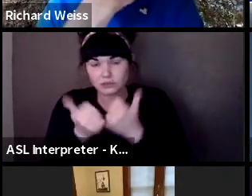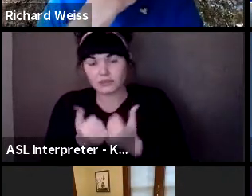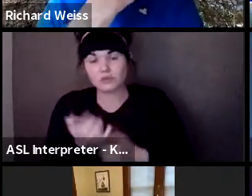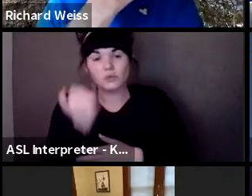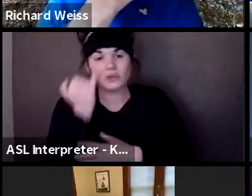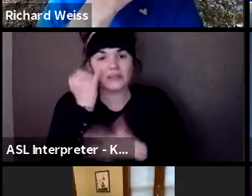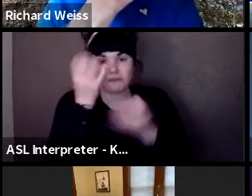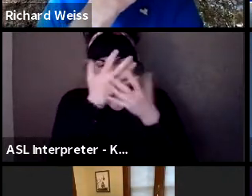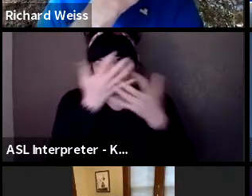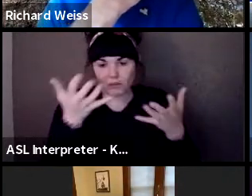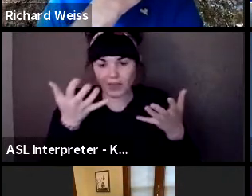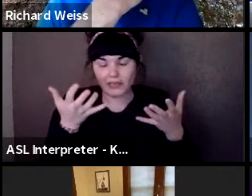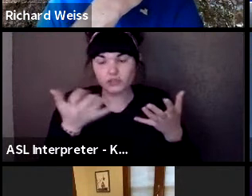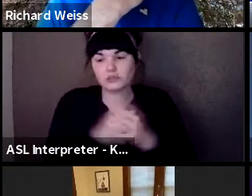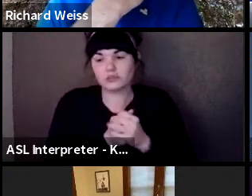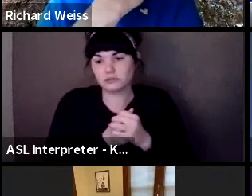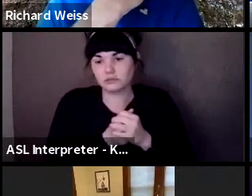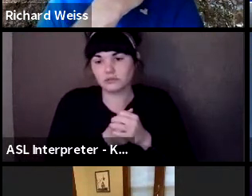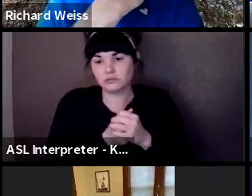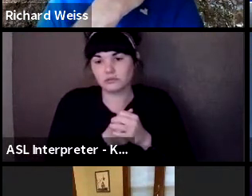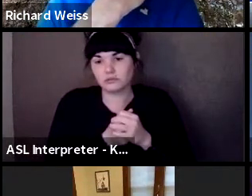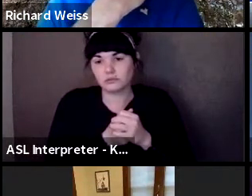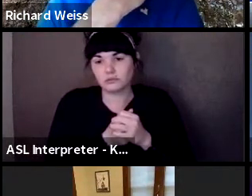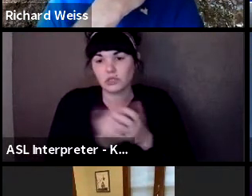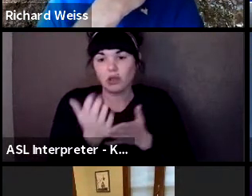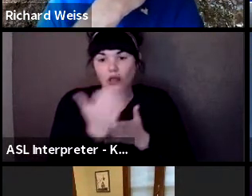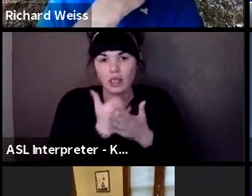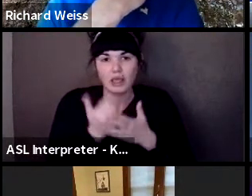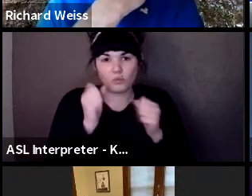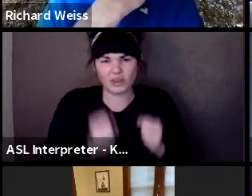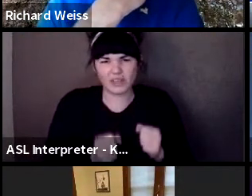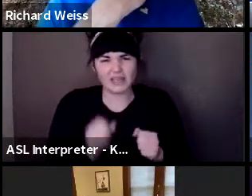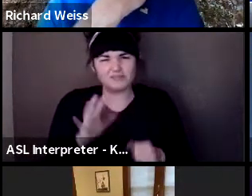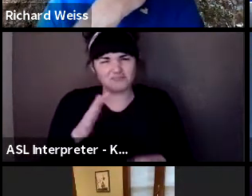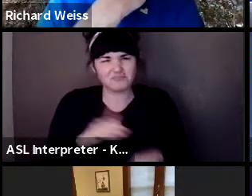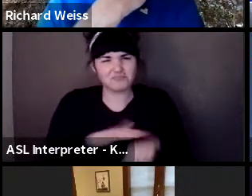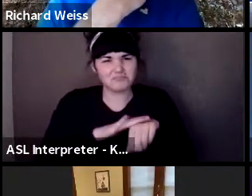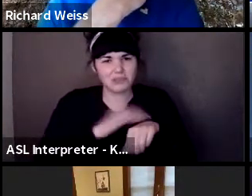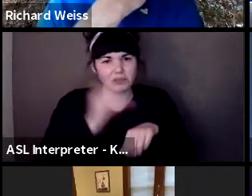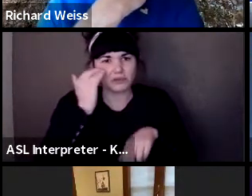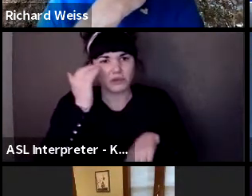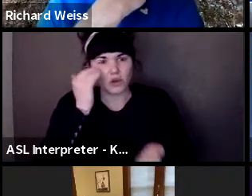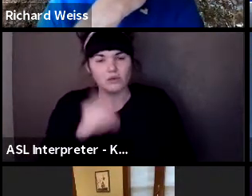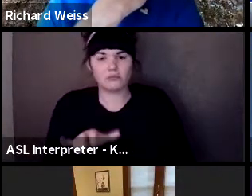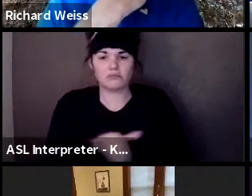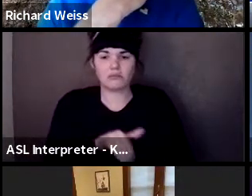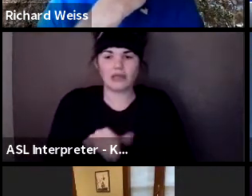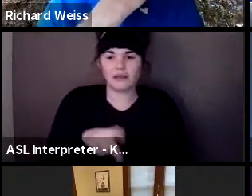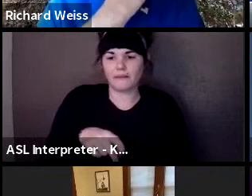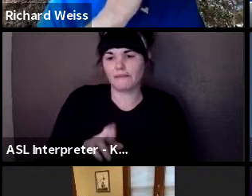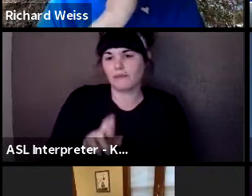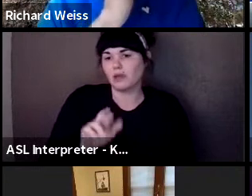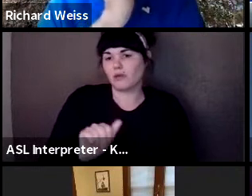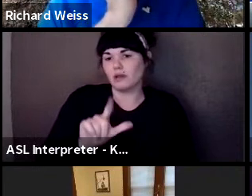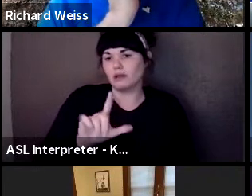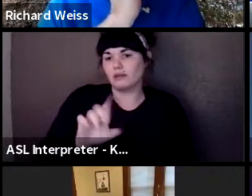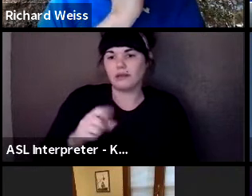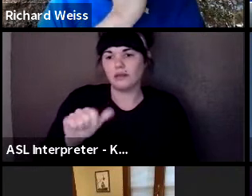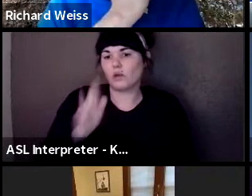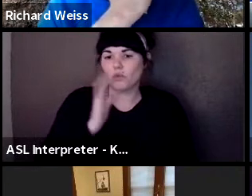use a paralegal, it's going to be a range of hourly rates between this and this, and if it's going to be an